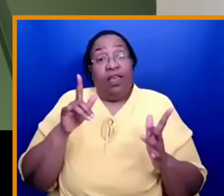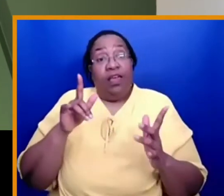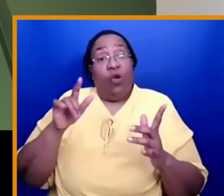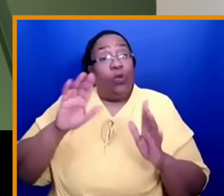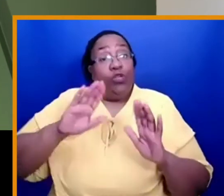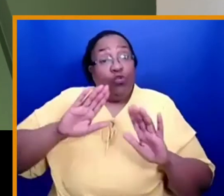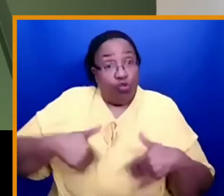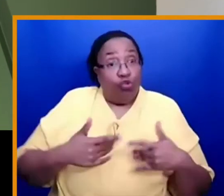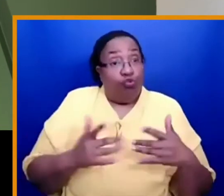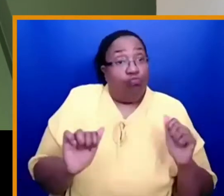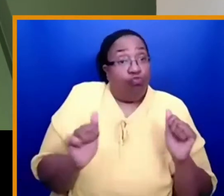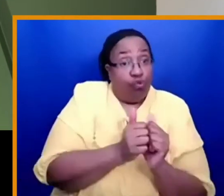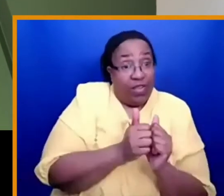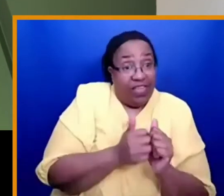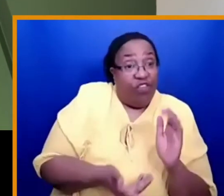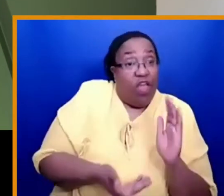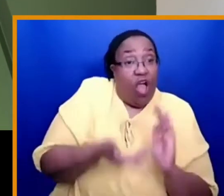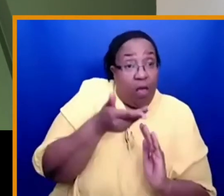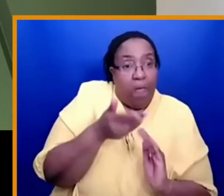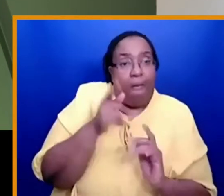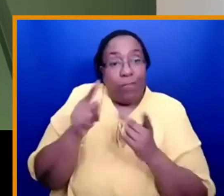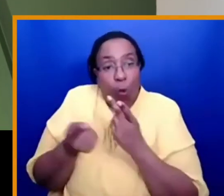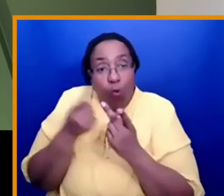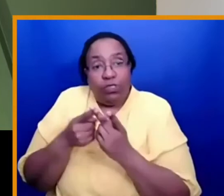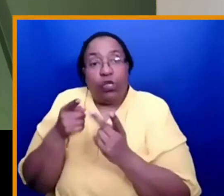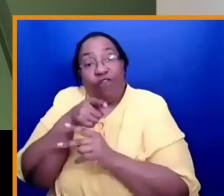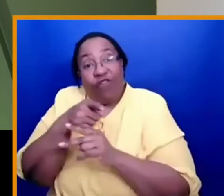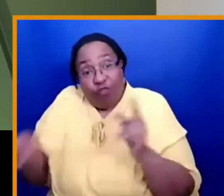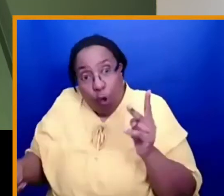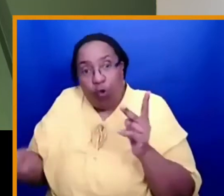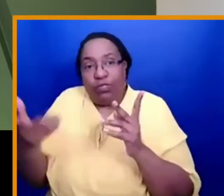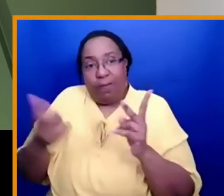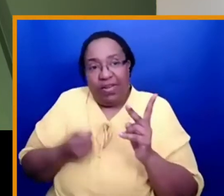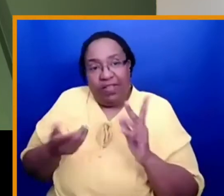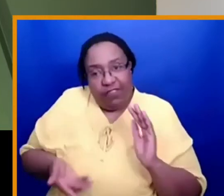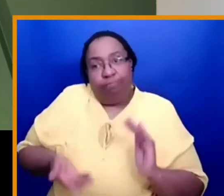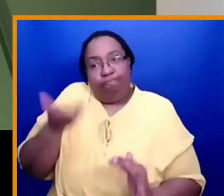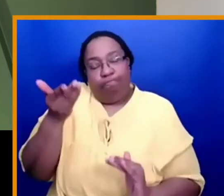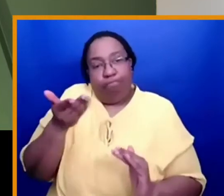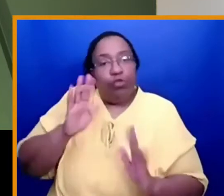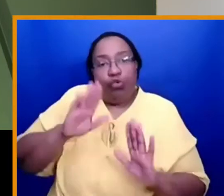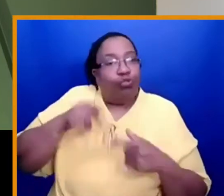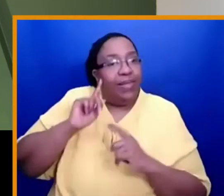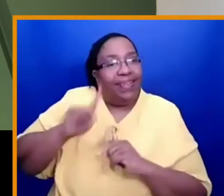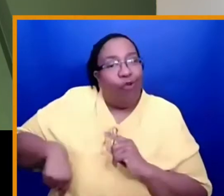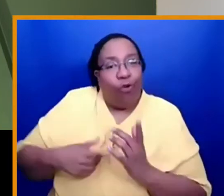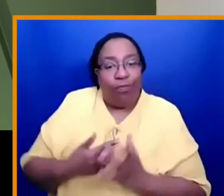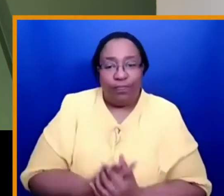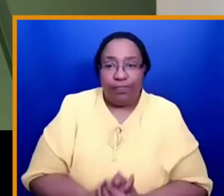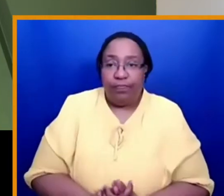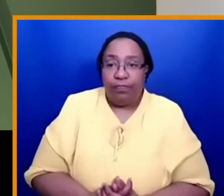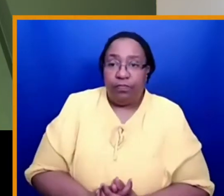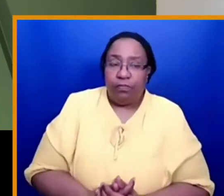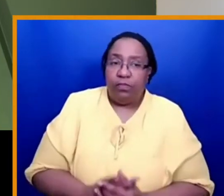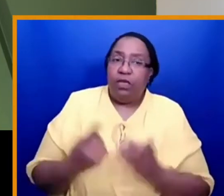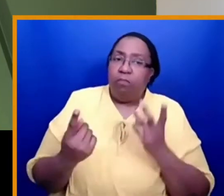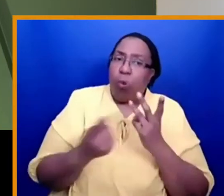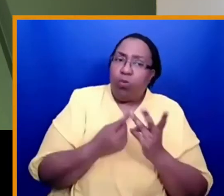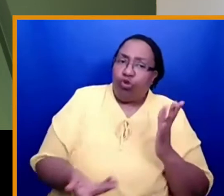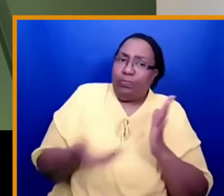this motion is passed, we will not be ignoring them. The original motion didn't mention the cold weather payment.